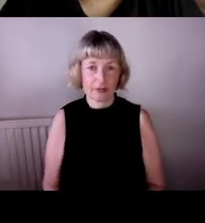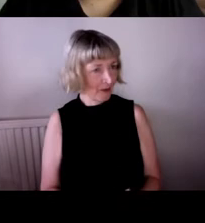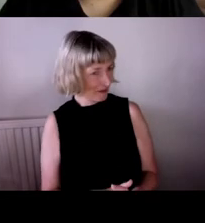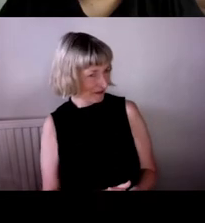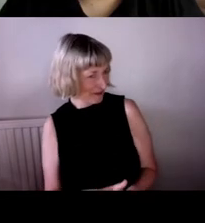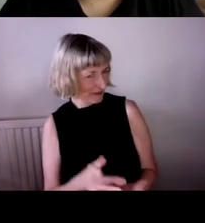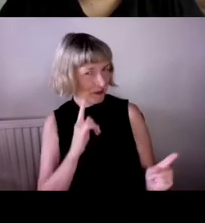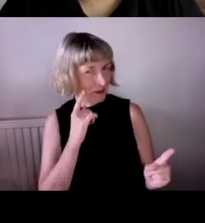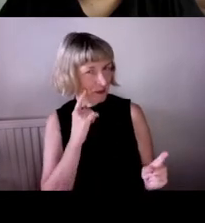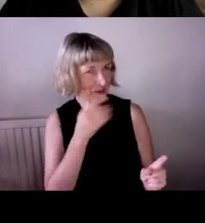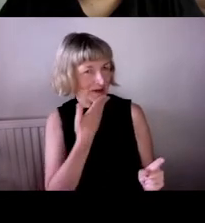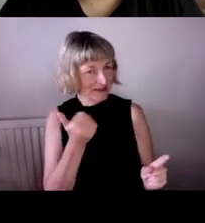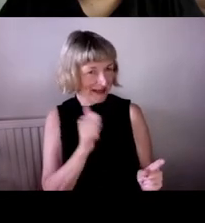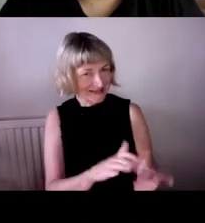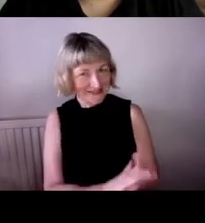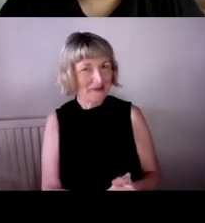Yes, quite pleasant, aren't they?